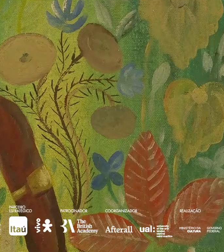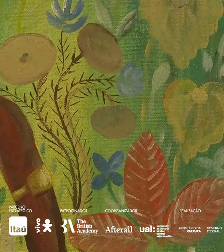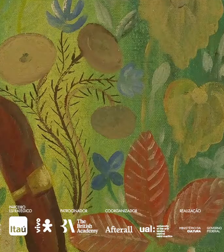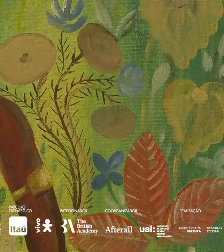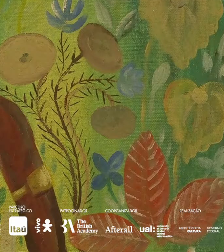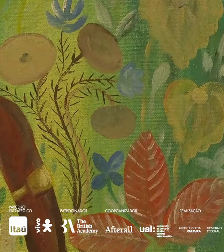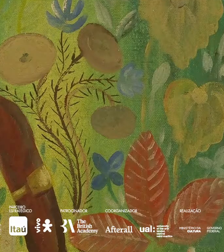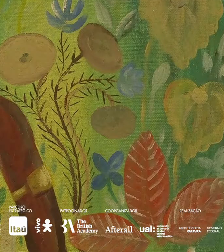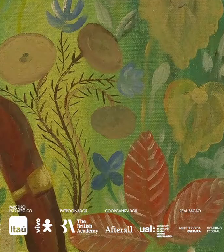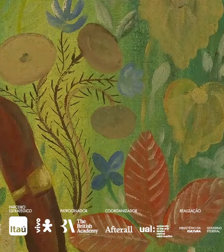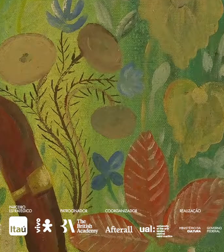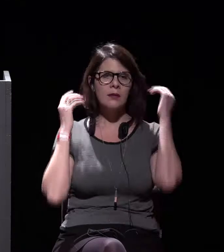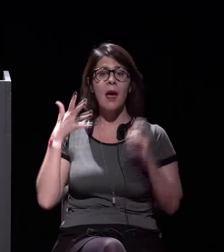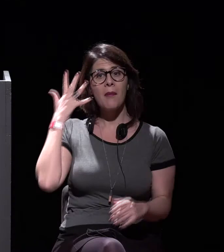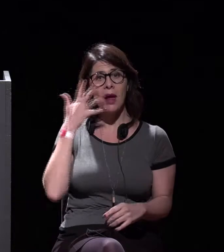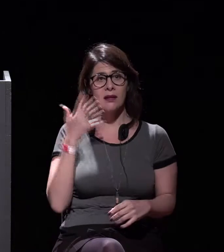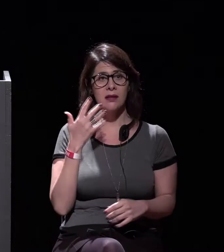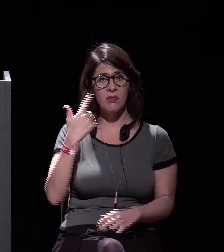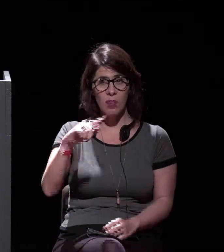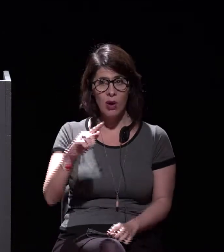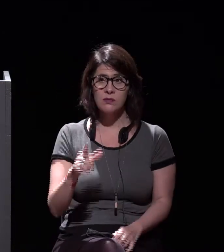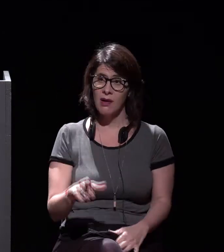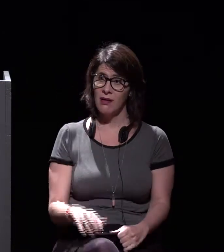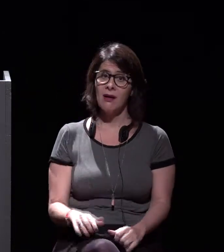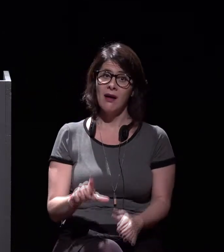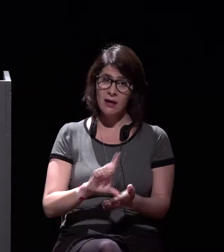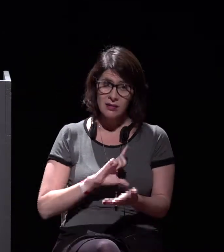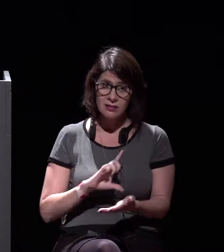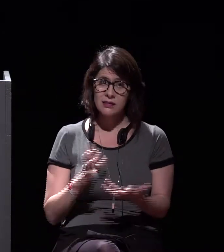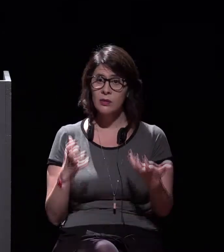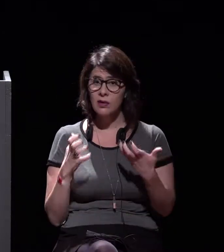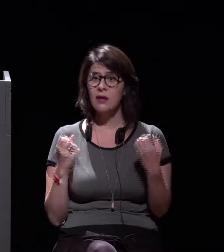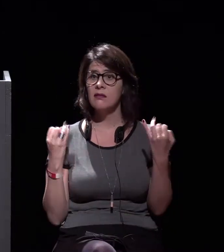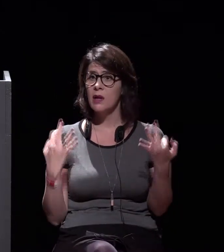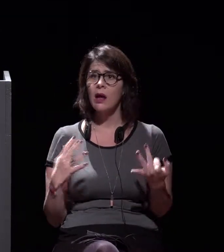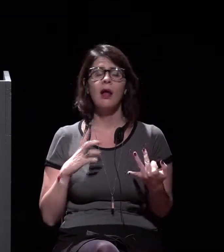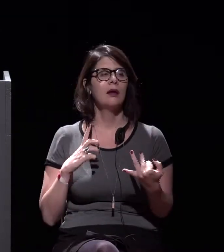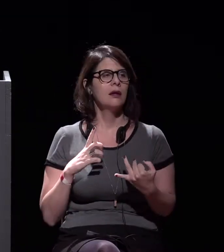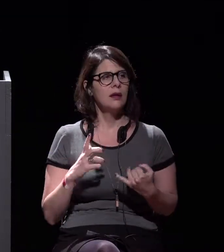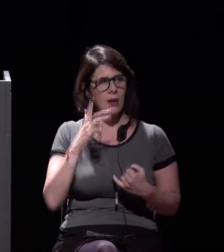Antes de apresentar a nossa próxima palestrante, eu queria dizer que existem algumas pessoas aqui